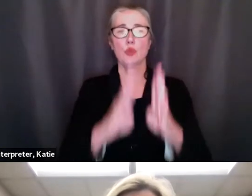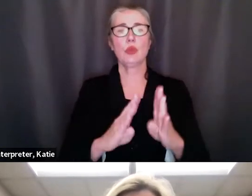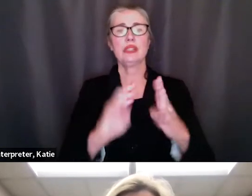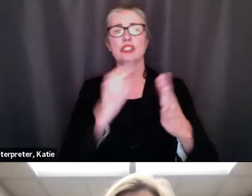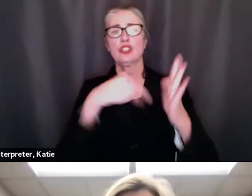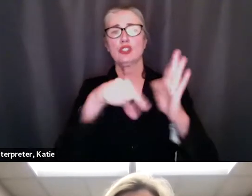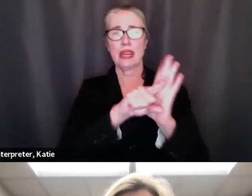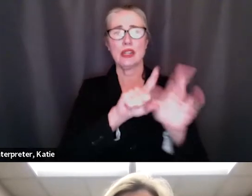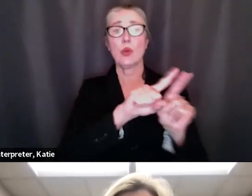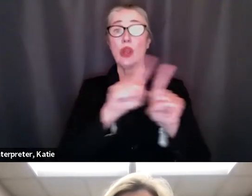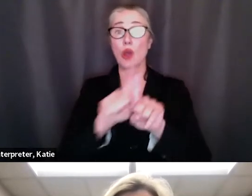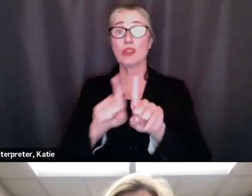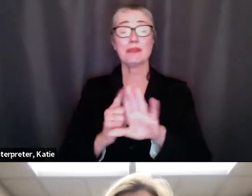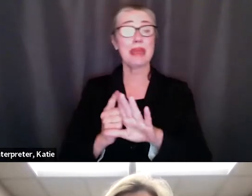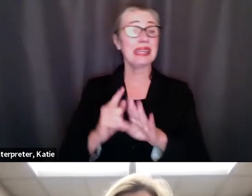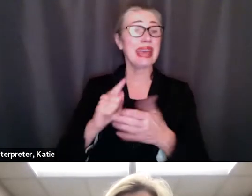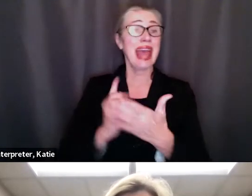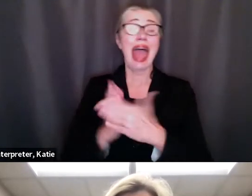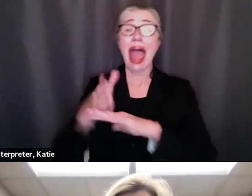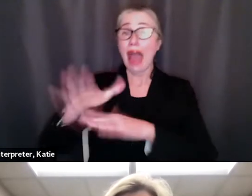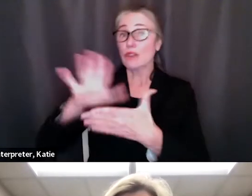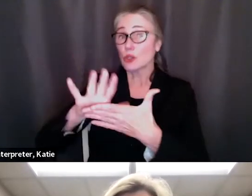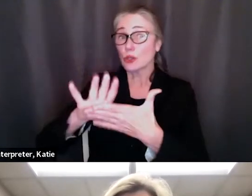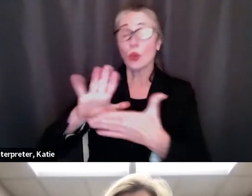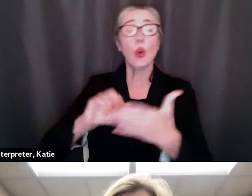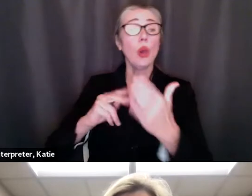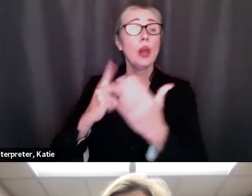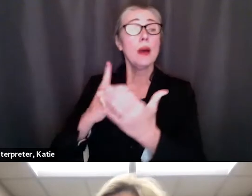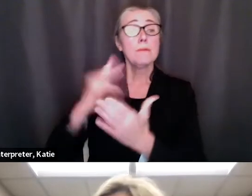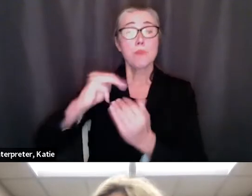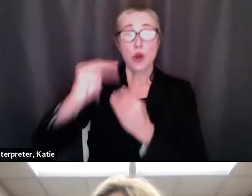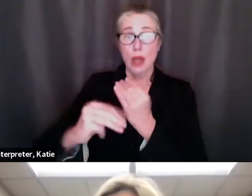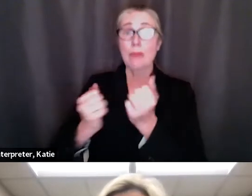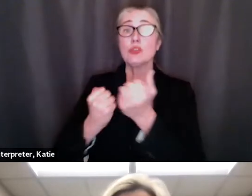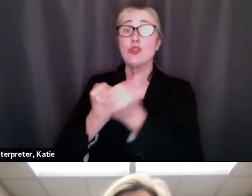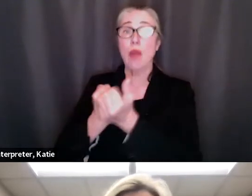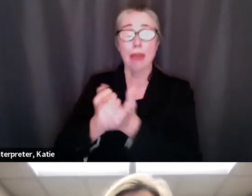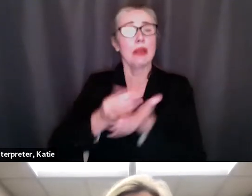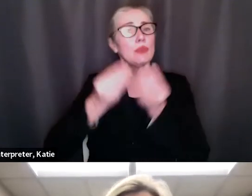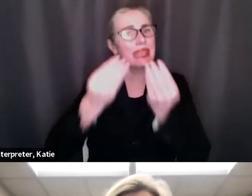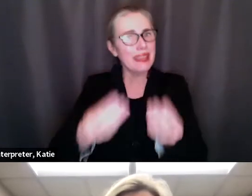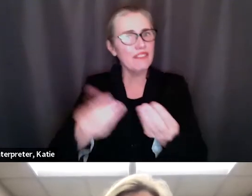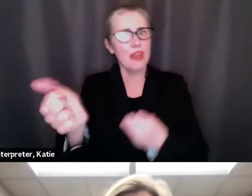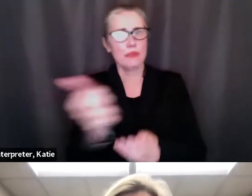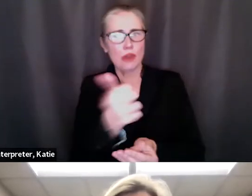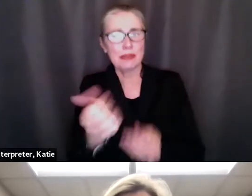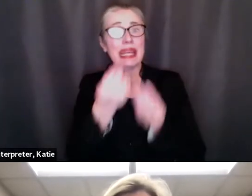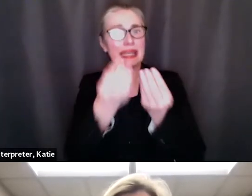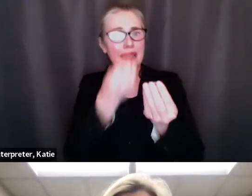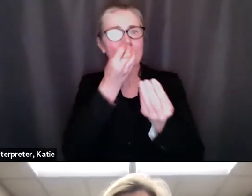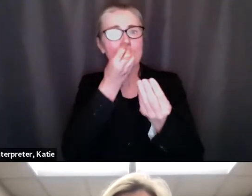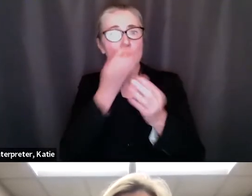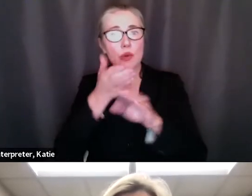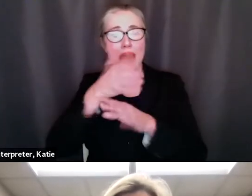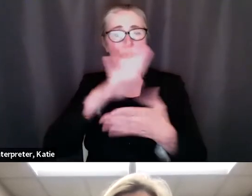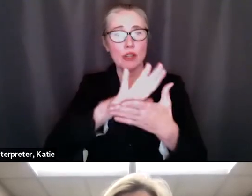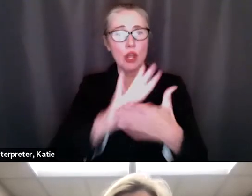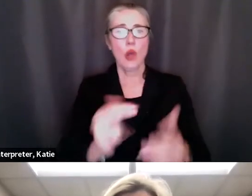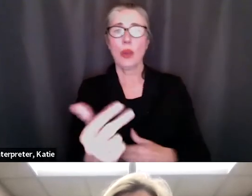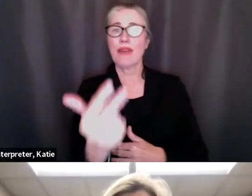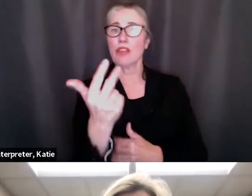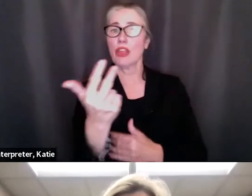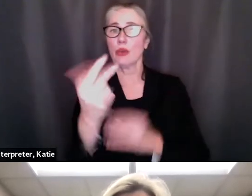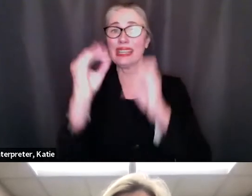academic need transportation and food are provided for students after school currently we have three teachers and three